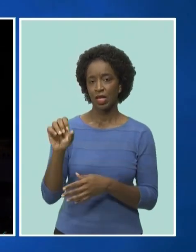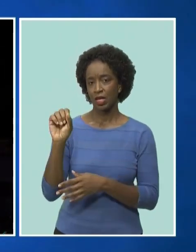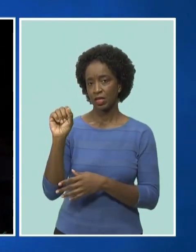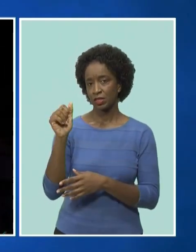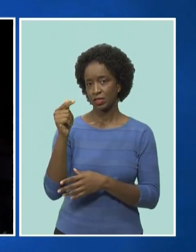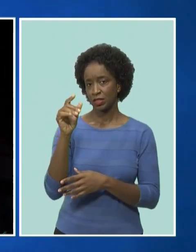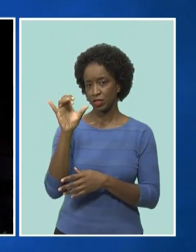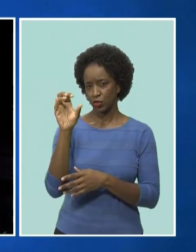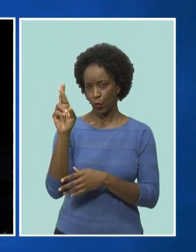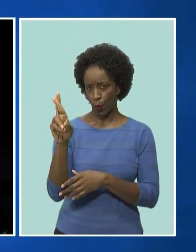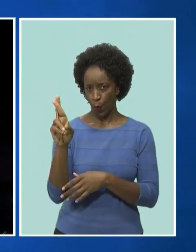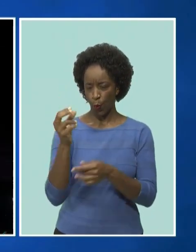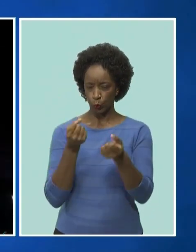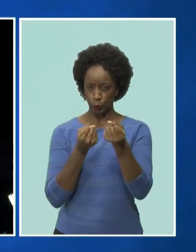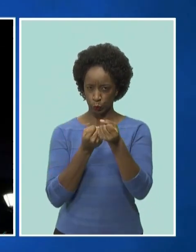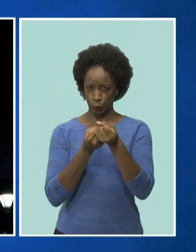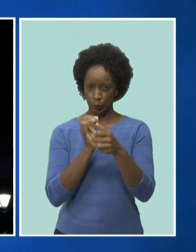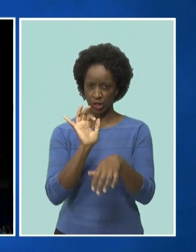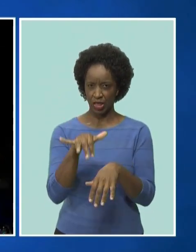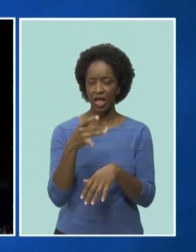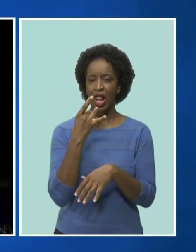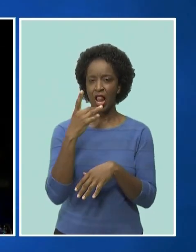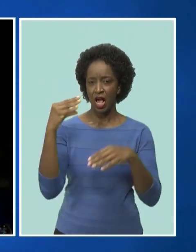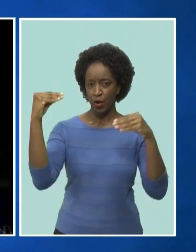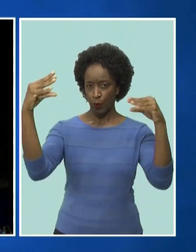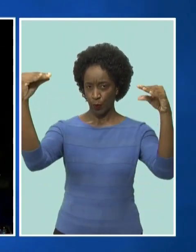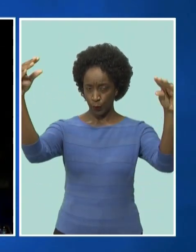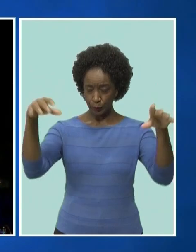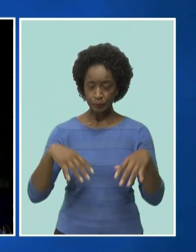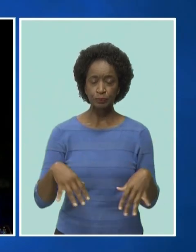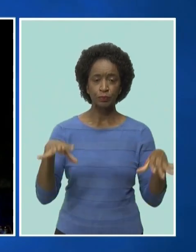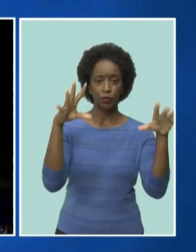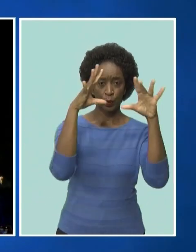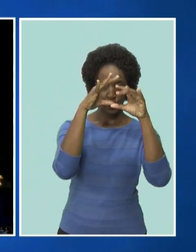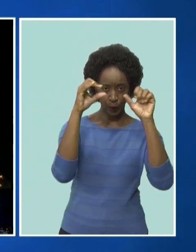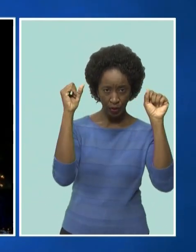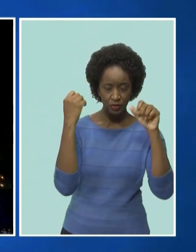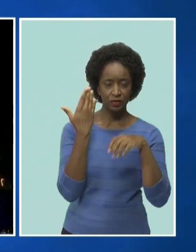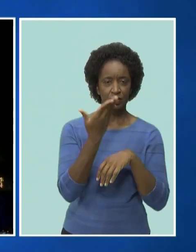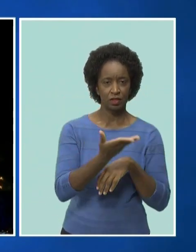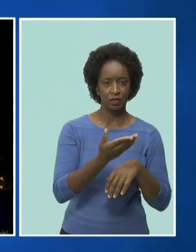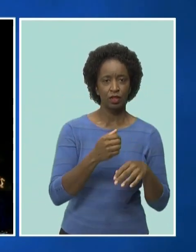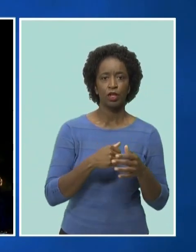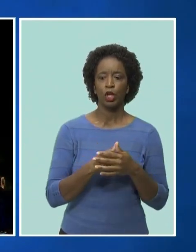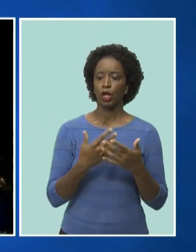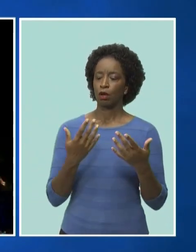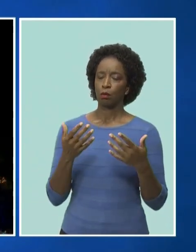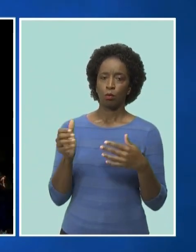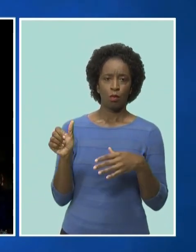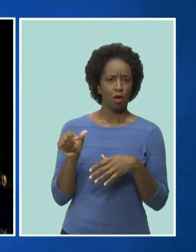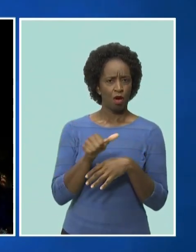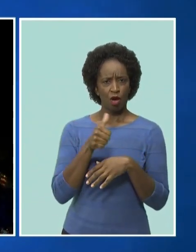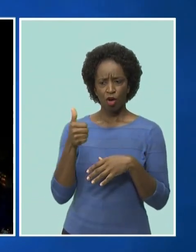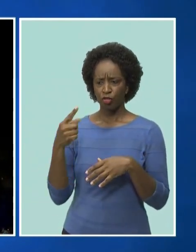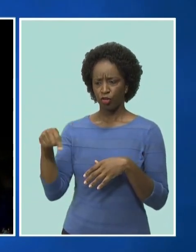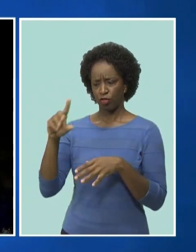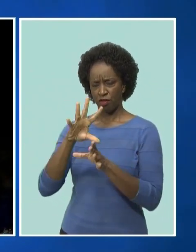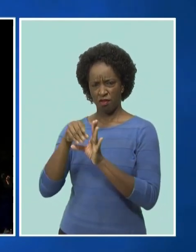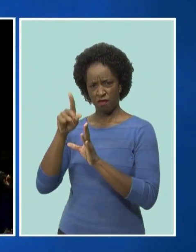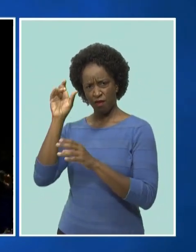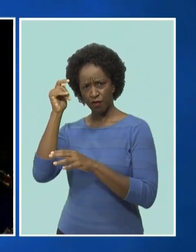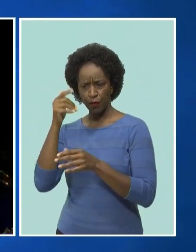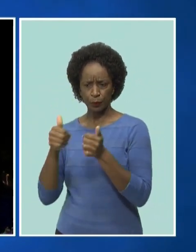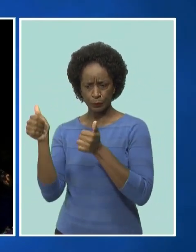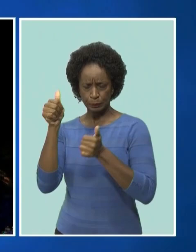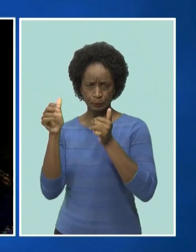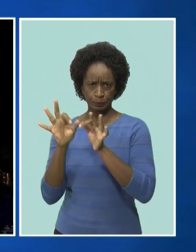lighting ceremony and Bajan Brew. President Dame Sandra Mason headlined a cohort of dignitaries that filled Independence Square